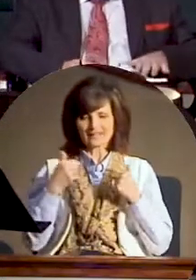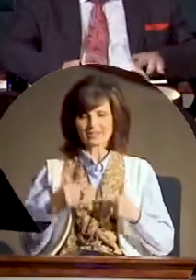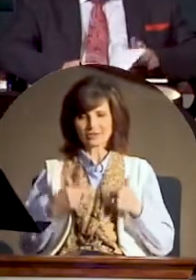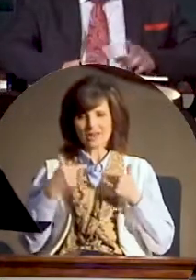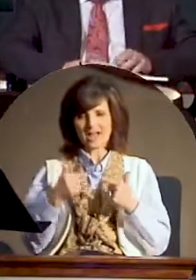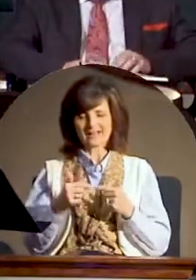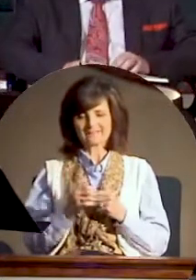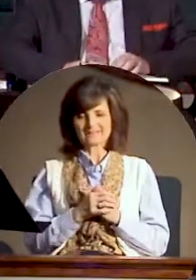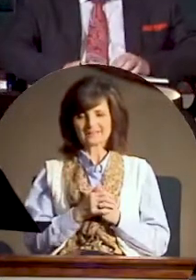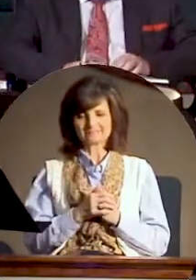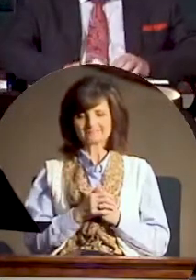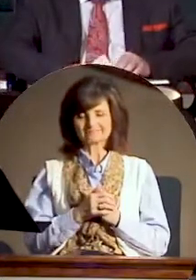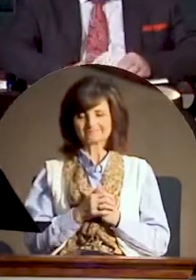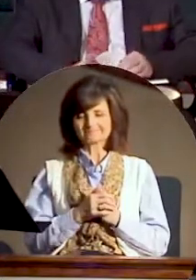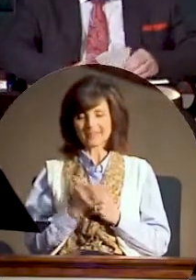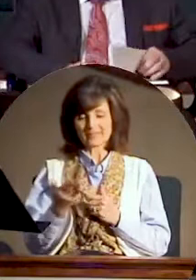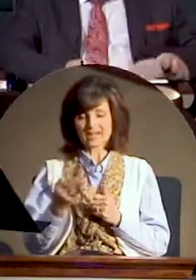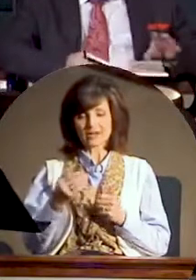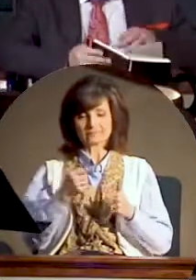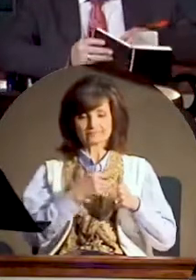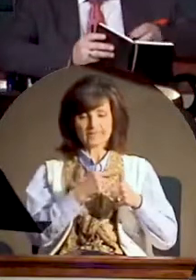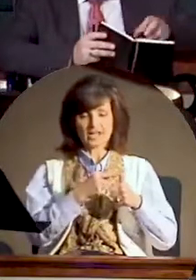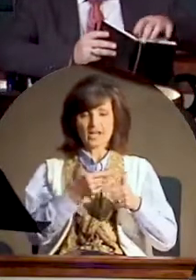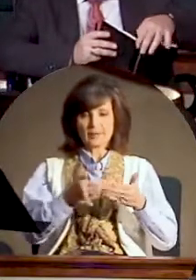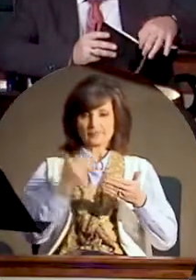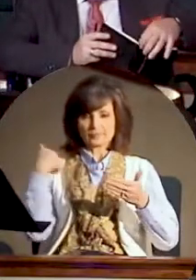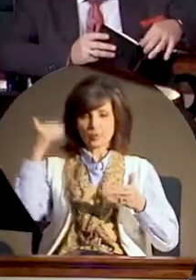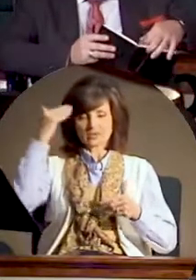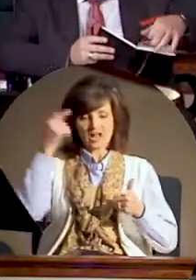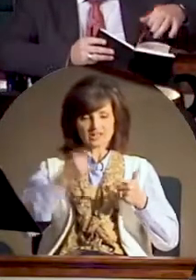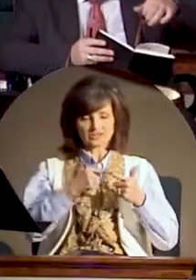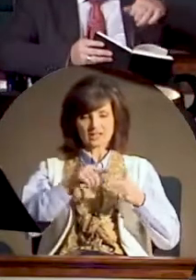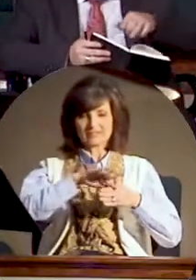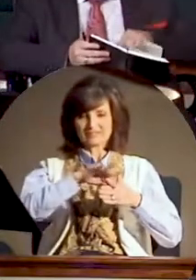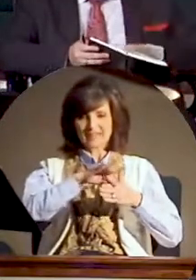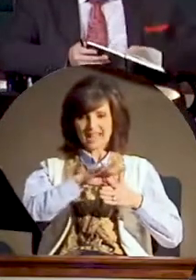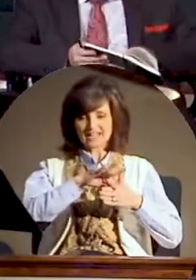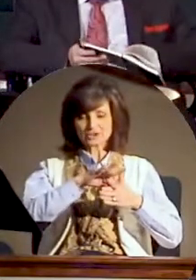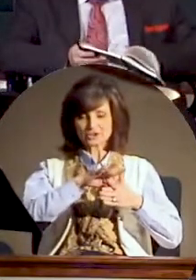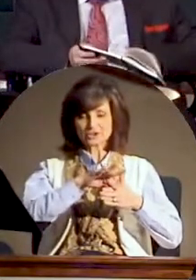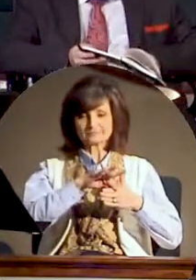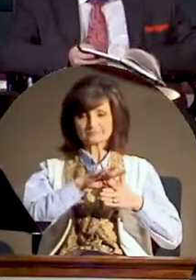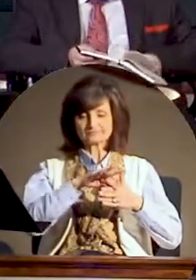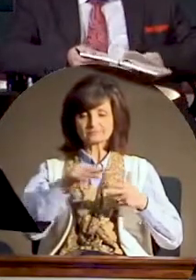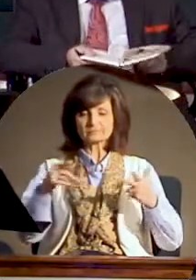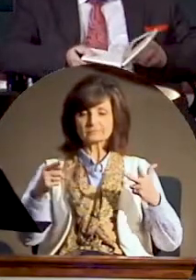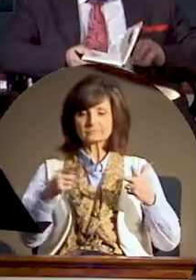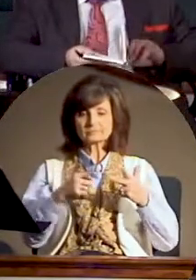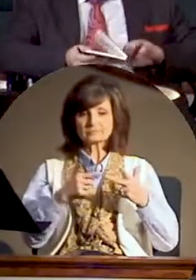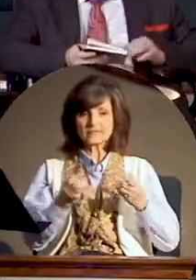life. So there we have it. Foreknowledge, flesh. How many of you got the flesh?